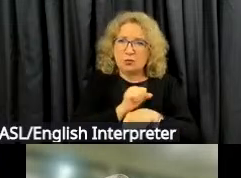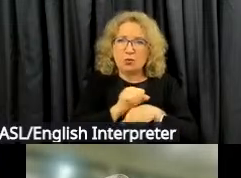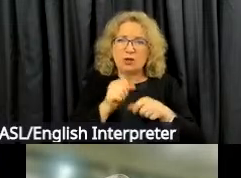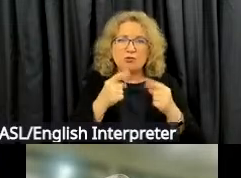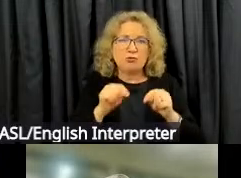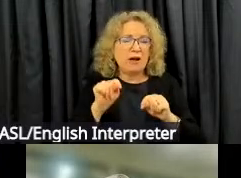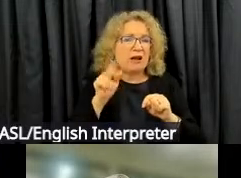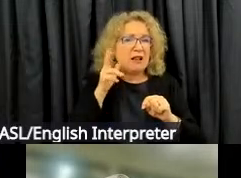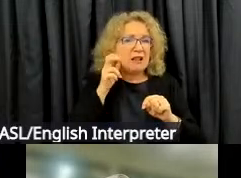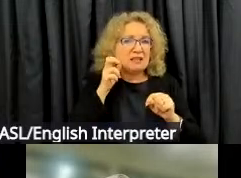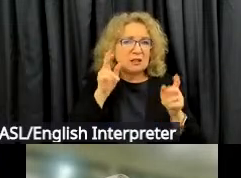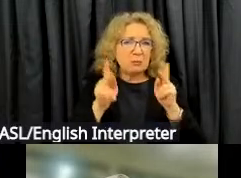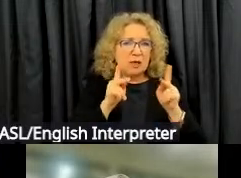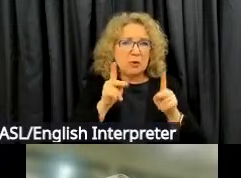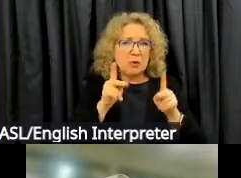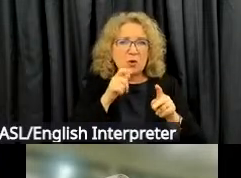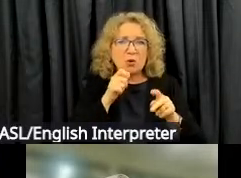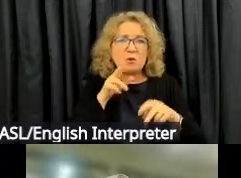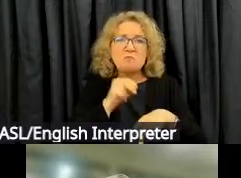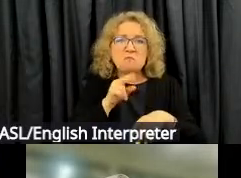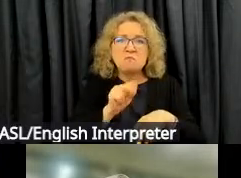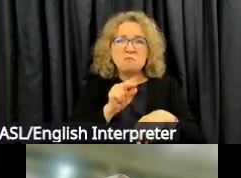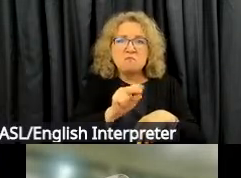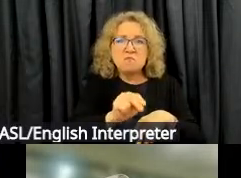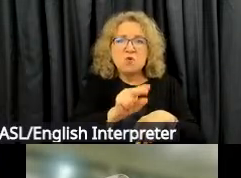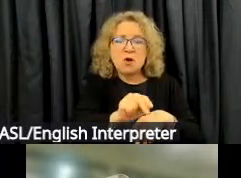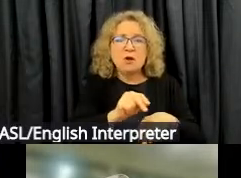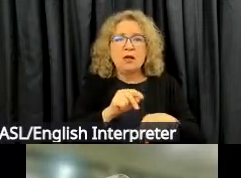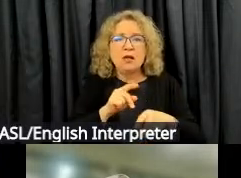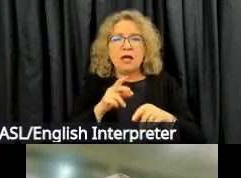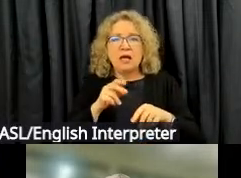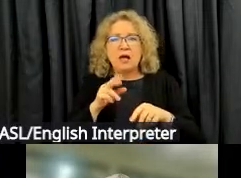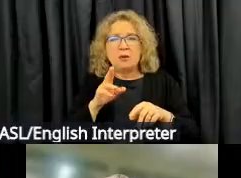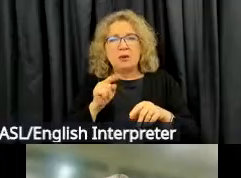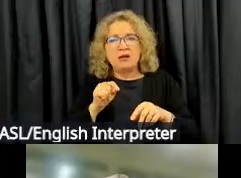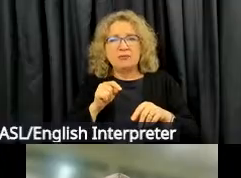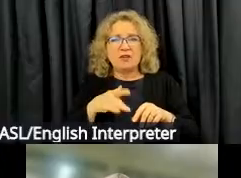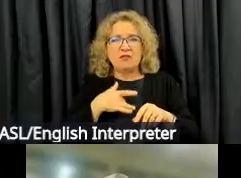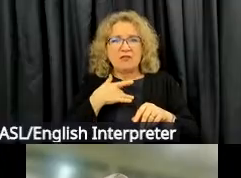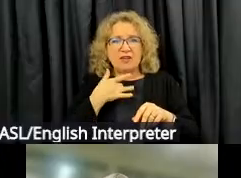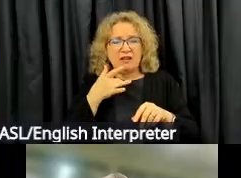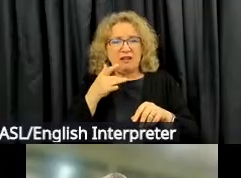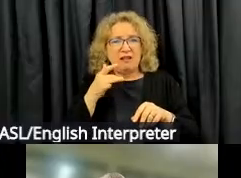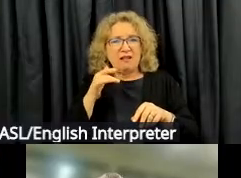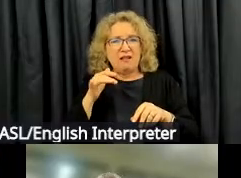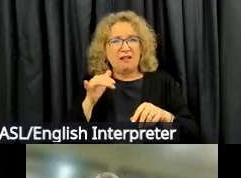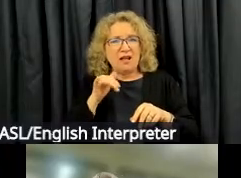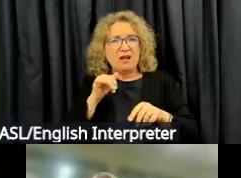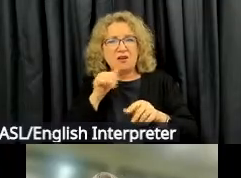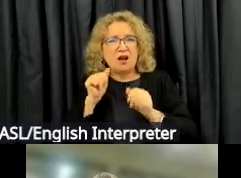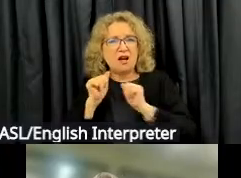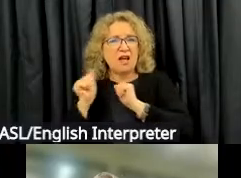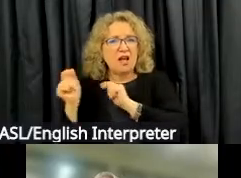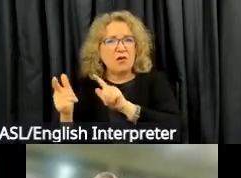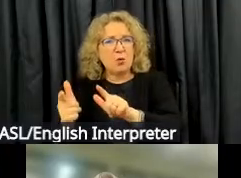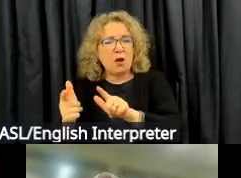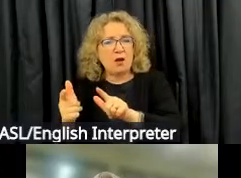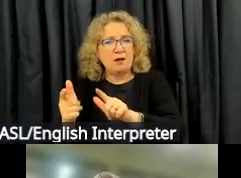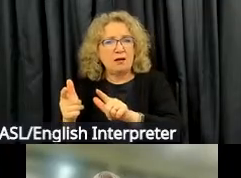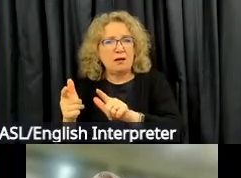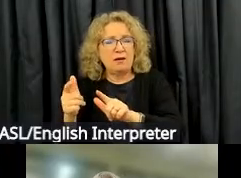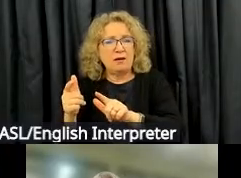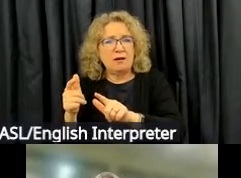I just don't feel like you've brought everyone along. And I wish there was some way that I could tell you how this might have